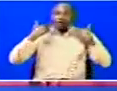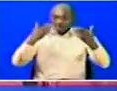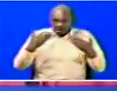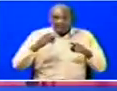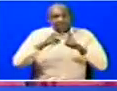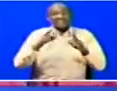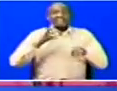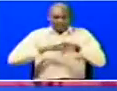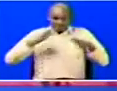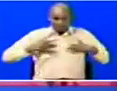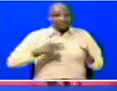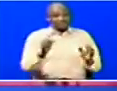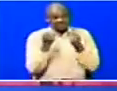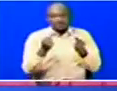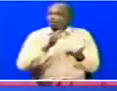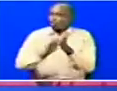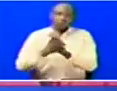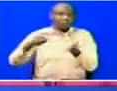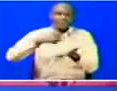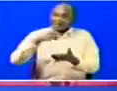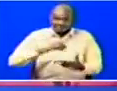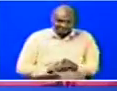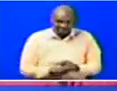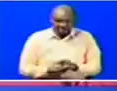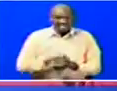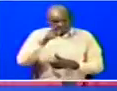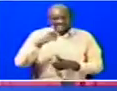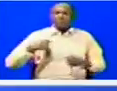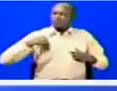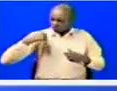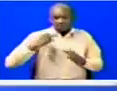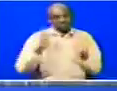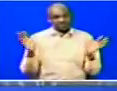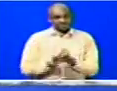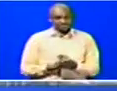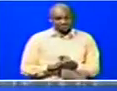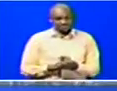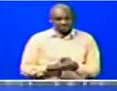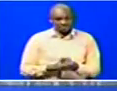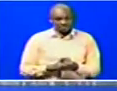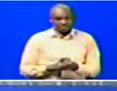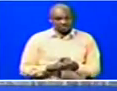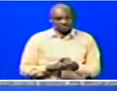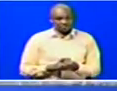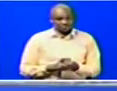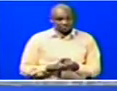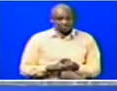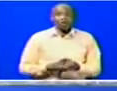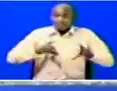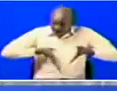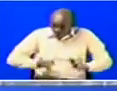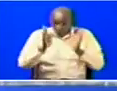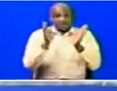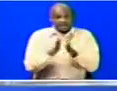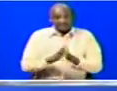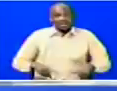kuretrieve body kwa ndani ya maji hatujailipwa na mtu. Ni mwito tu, ni kitu tumejitolea. Kucheza hapa kutoka tusipo hapa hapa. Born and raised